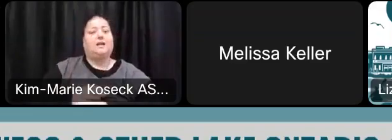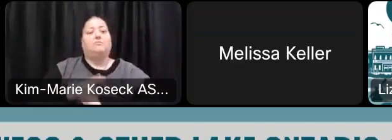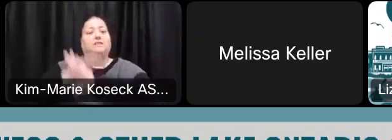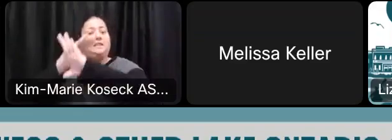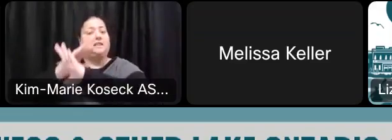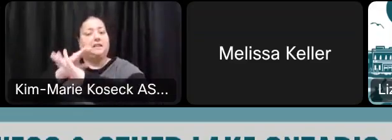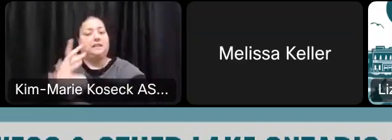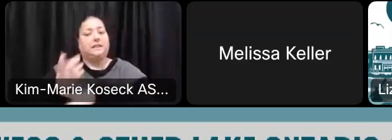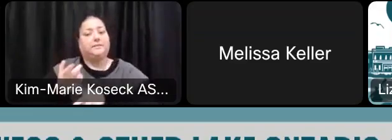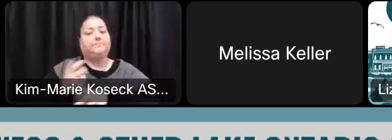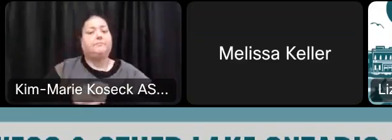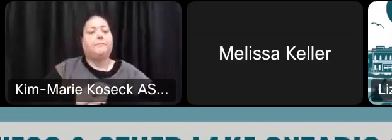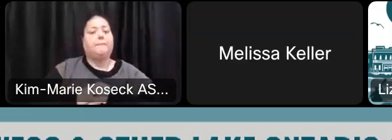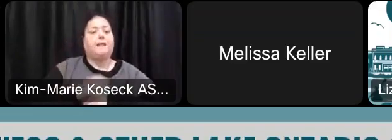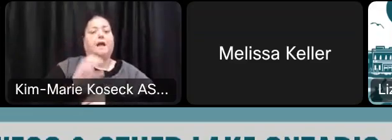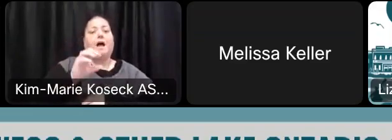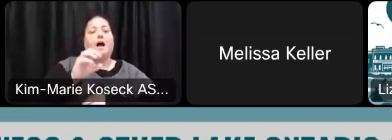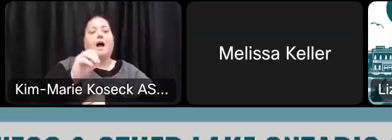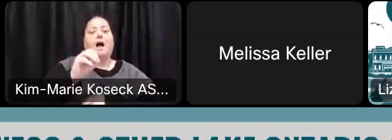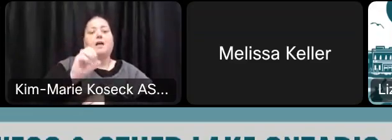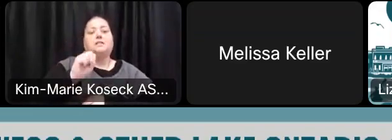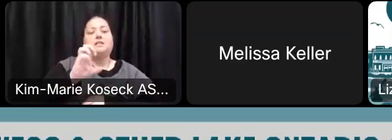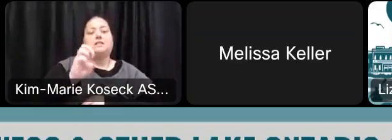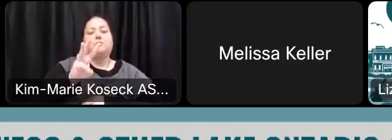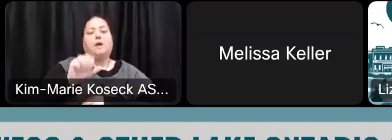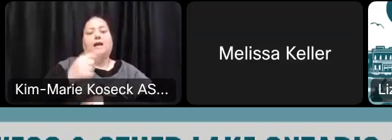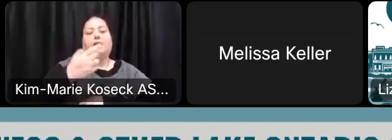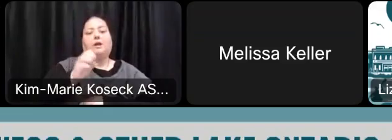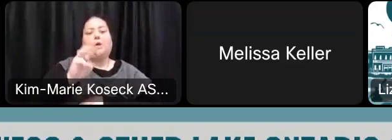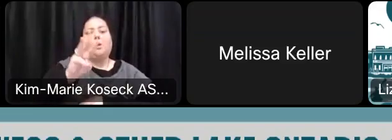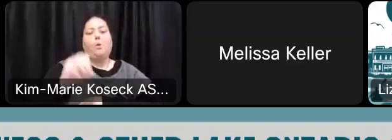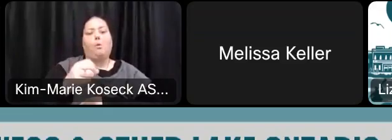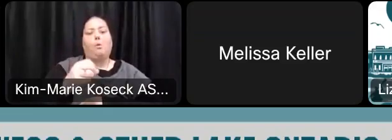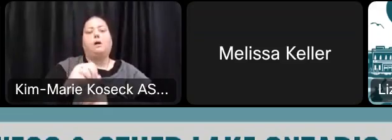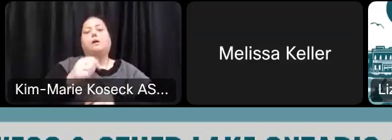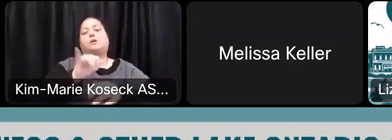investments. So Oswego, New York is a downtown revitalization